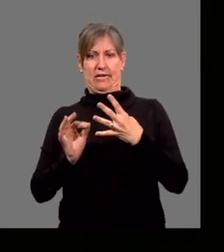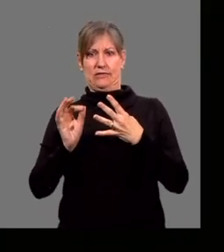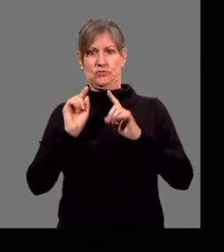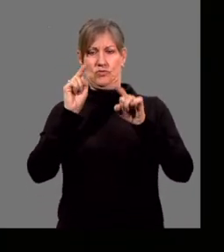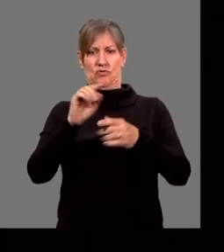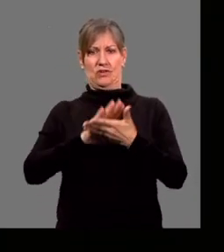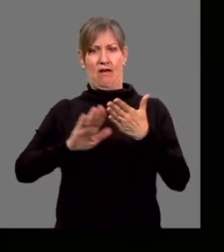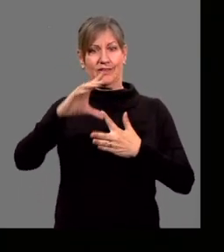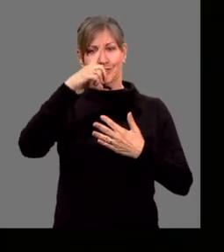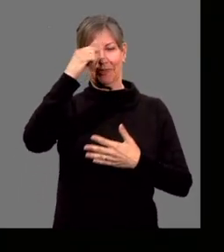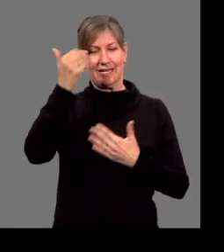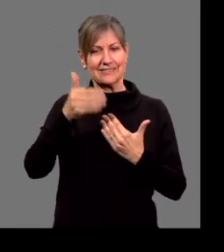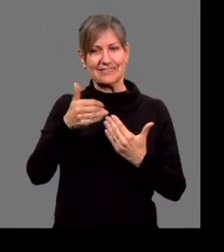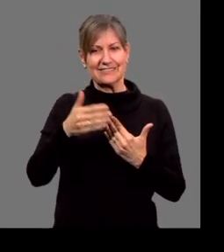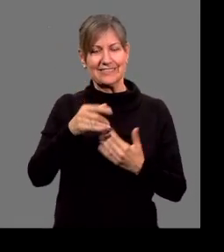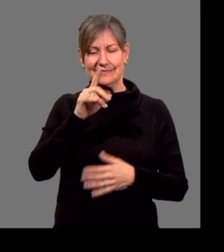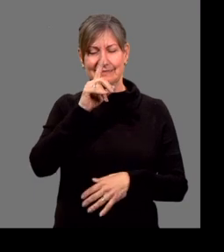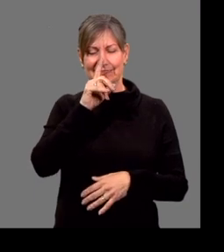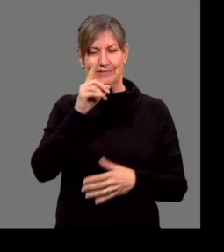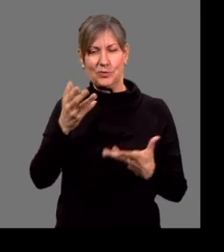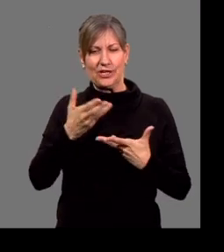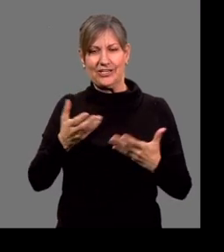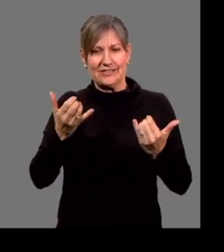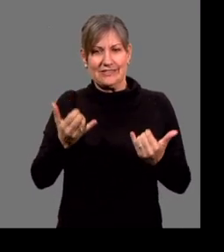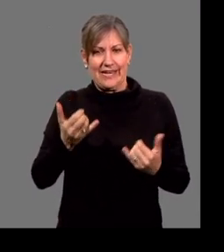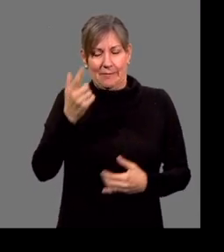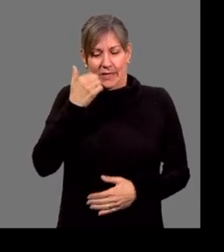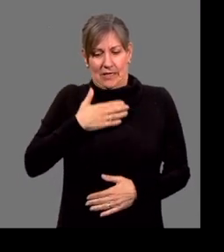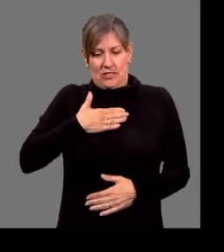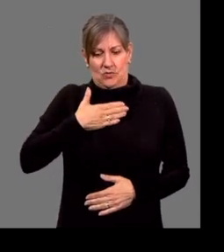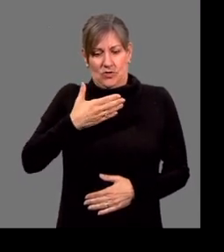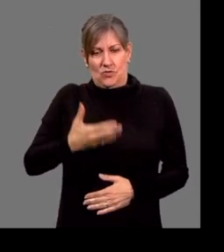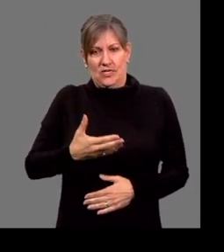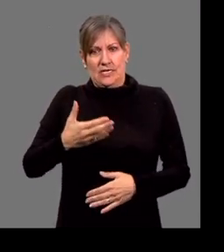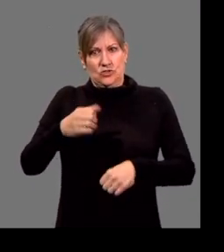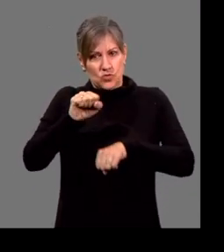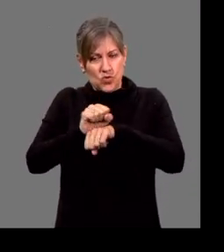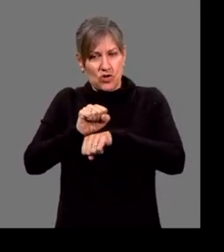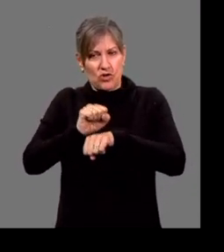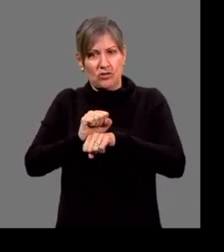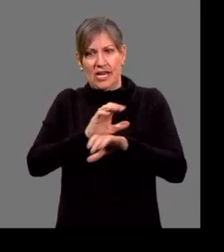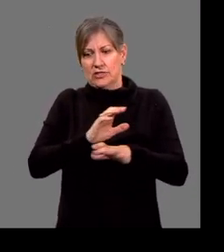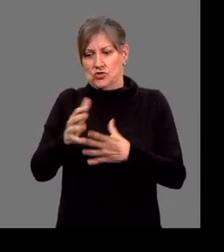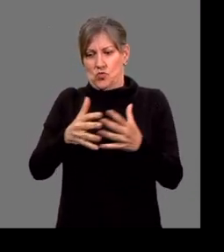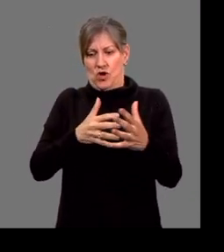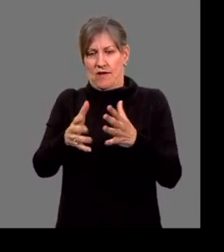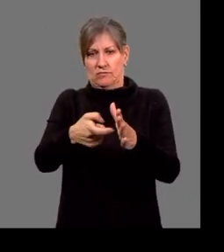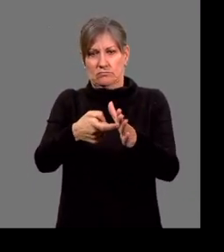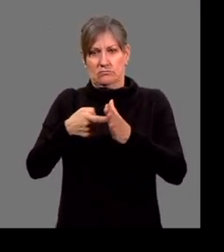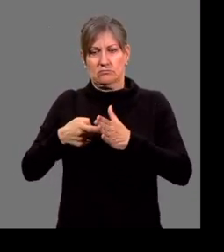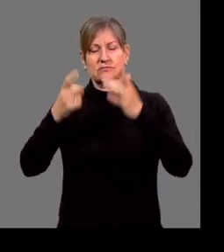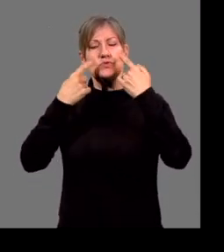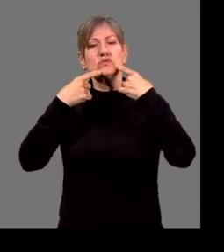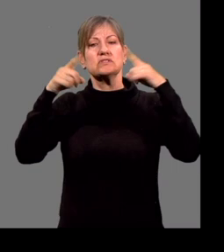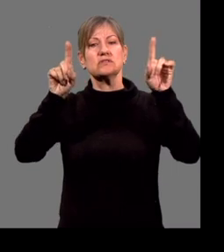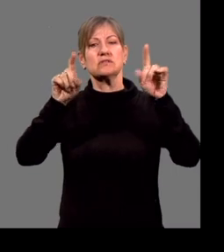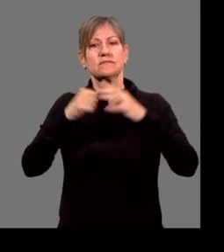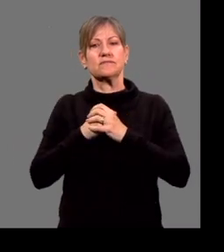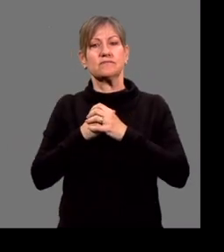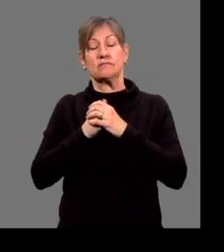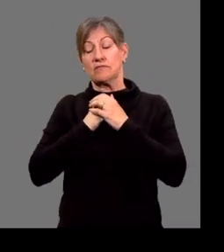it was going to be easy. We are here today because we're willing to put in the work and do whatever it takes to